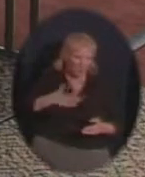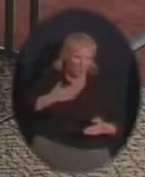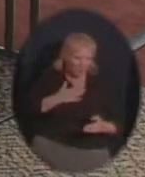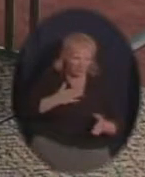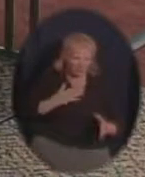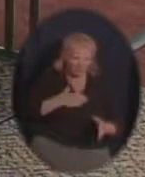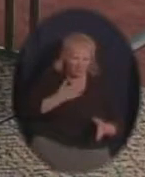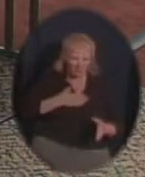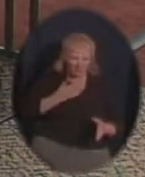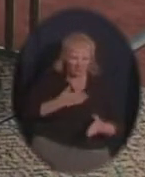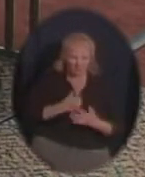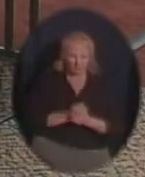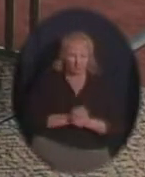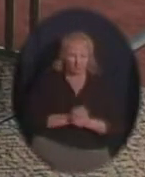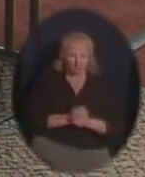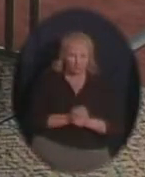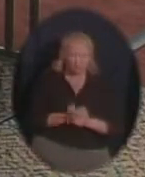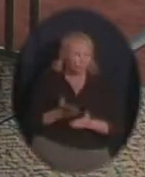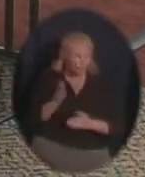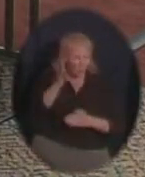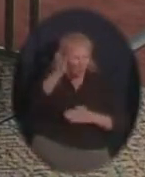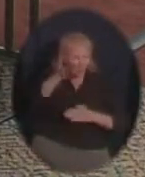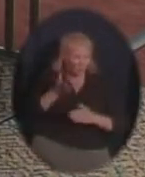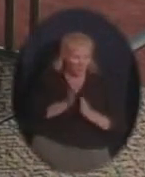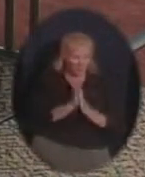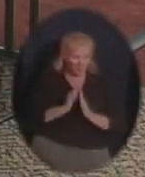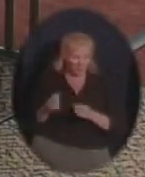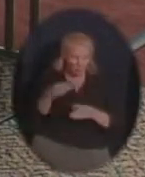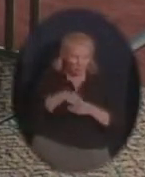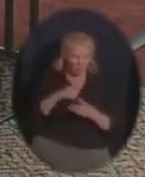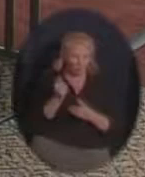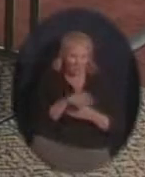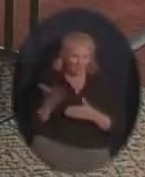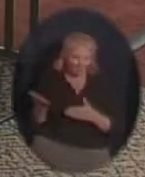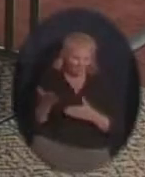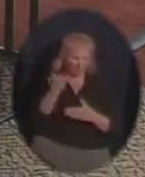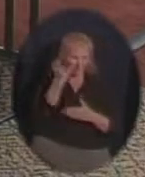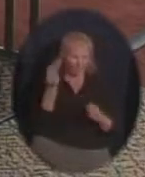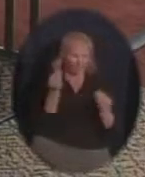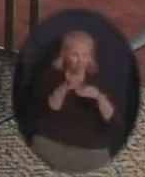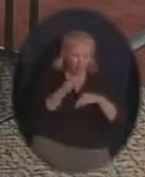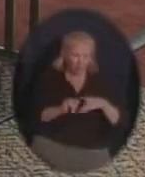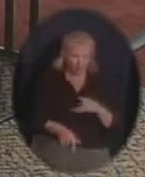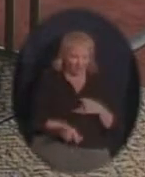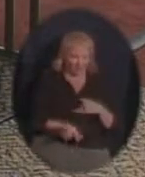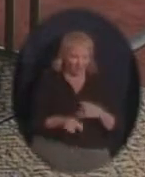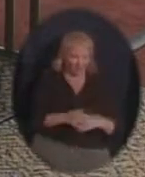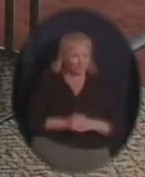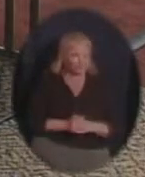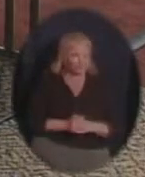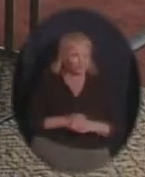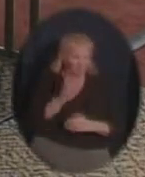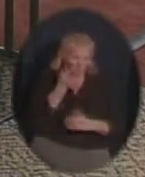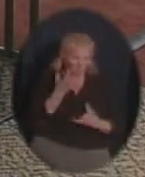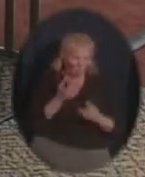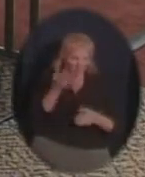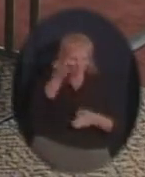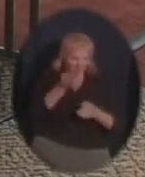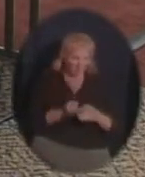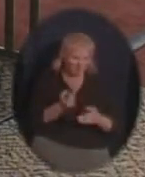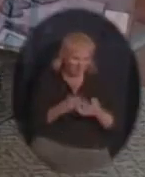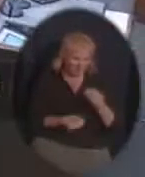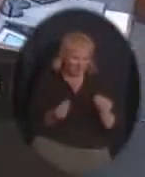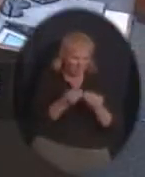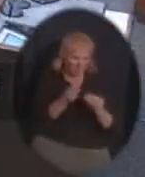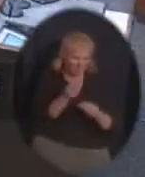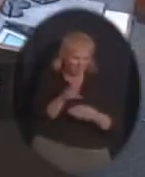to participate in anything if it is more than this amount. In other words, we'll have a choice as to whether we want to move on or not with the project. Great, thank you